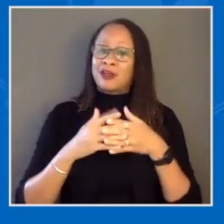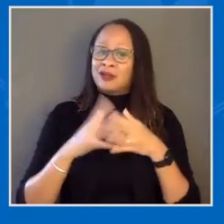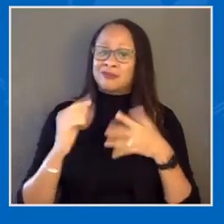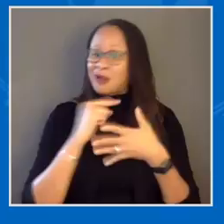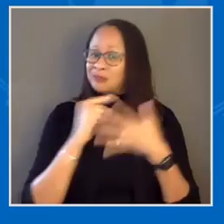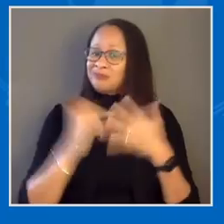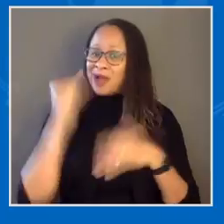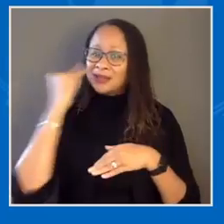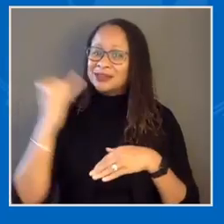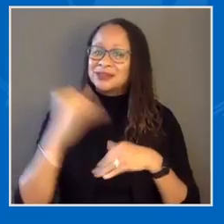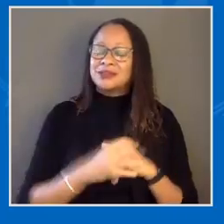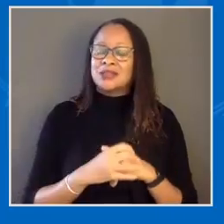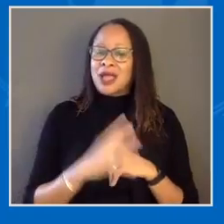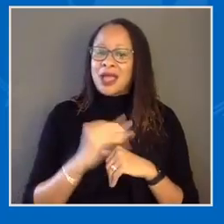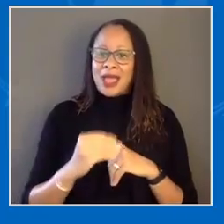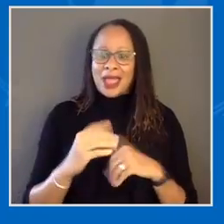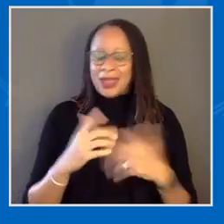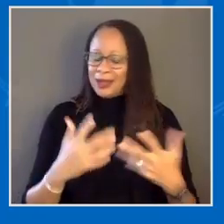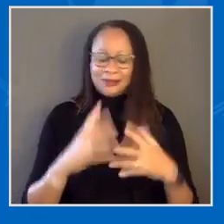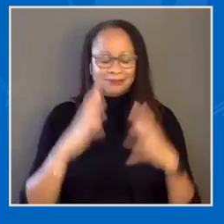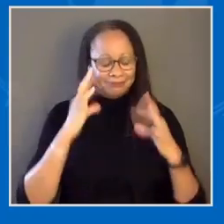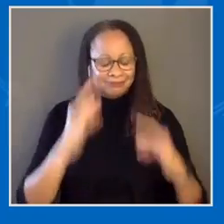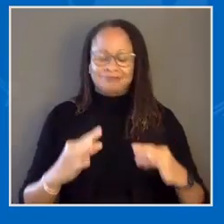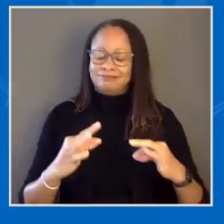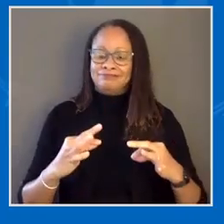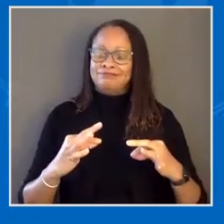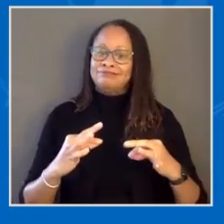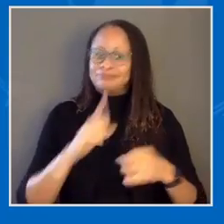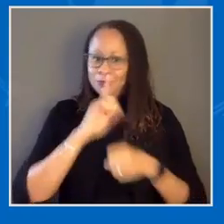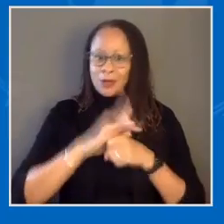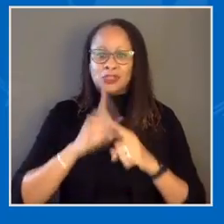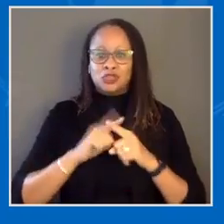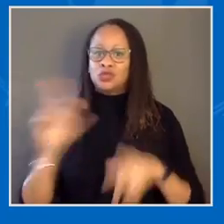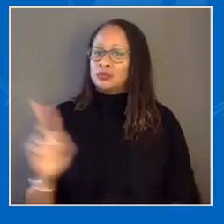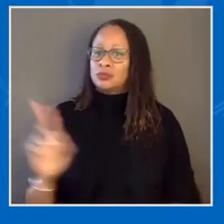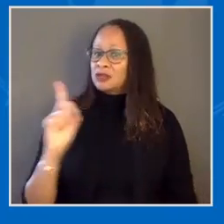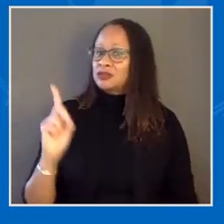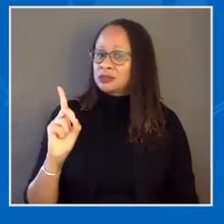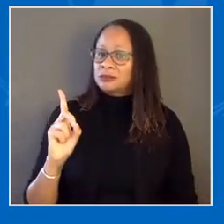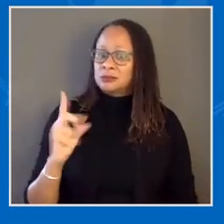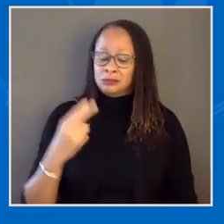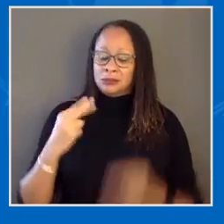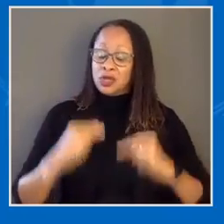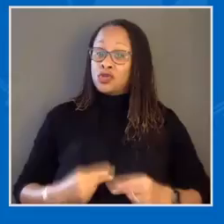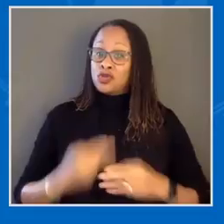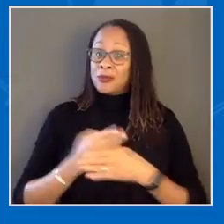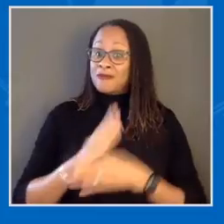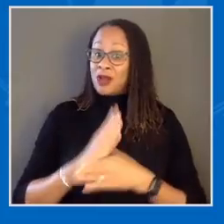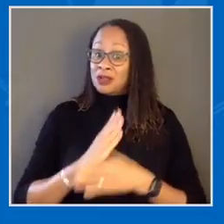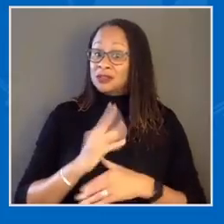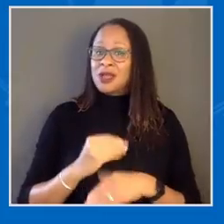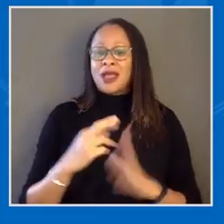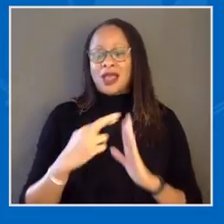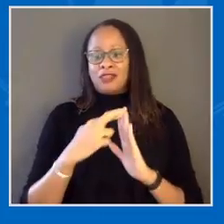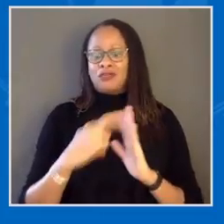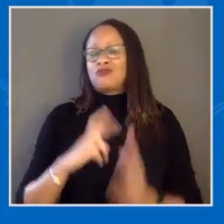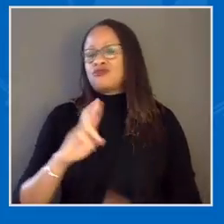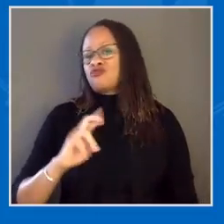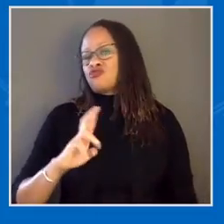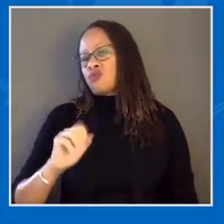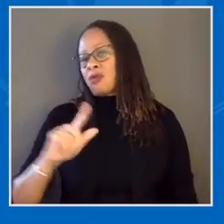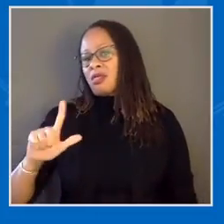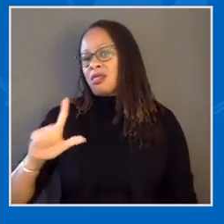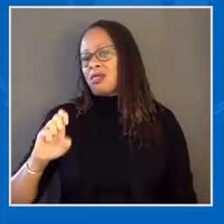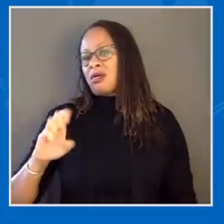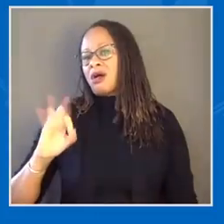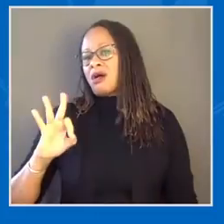an unshakable commitment to democracy, human rights, and the rule of law.